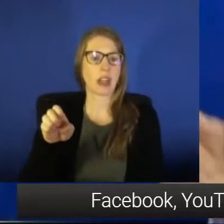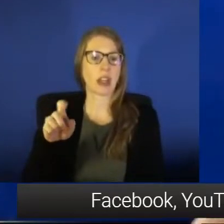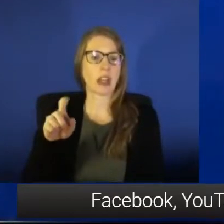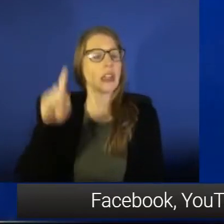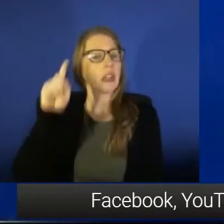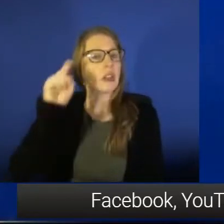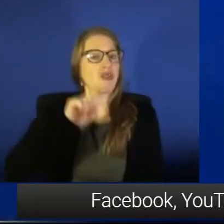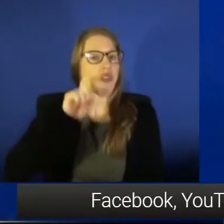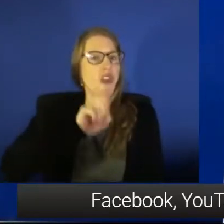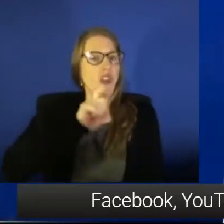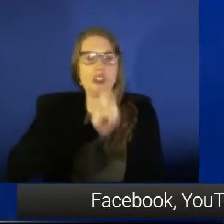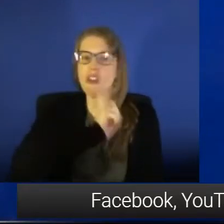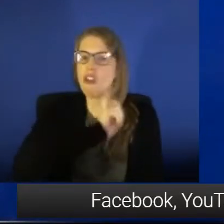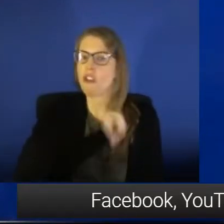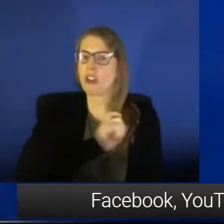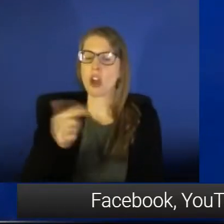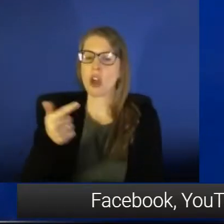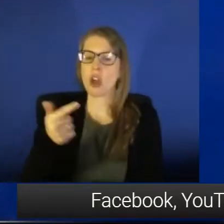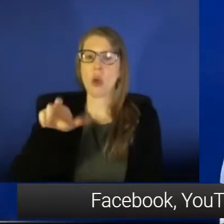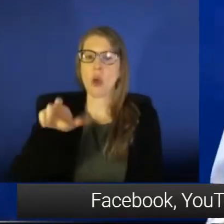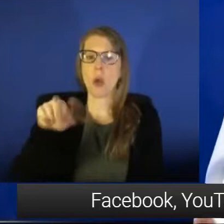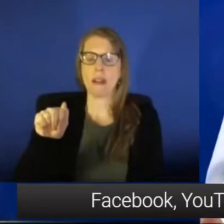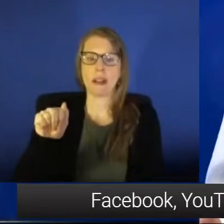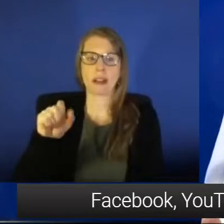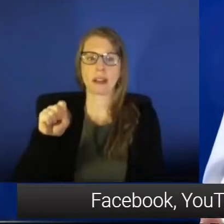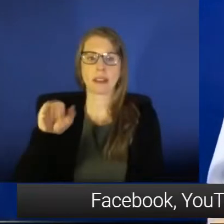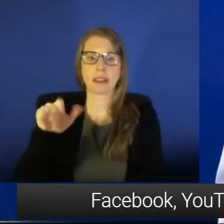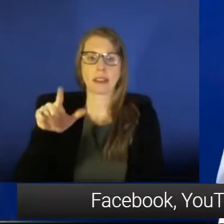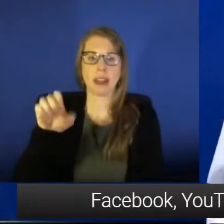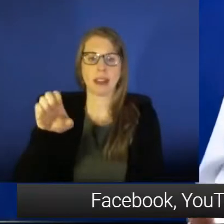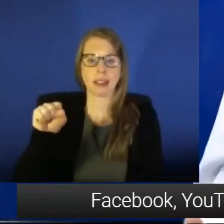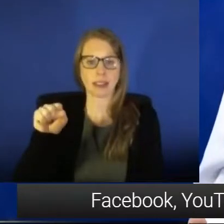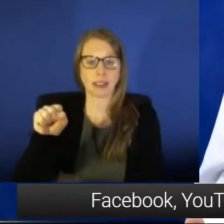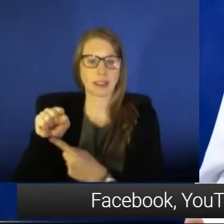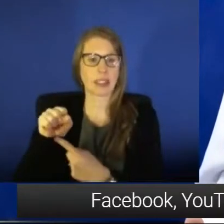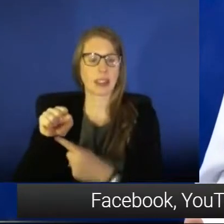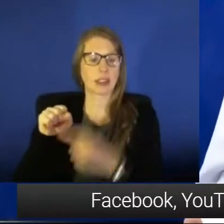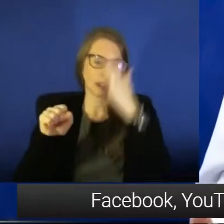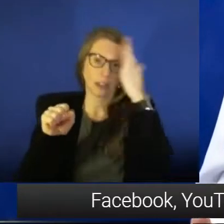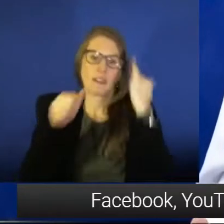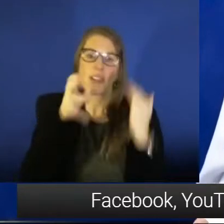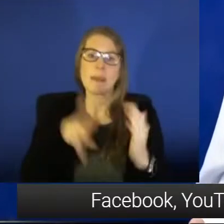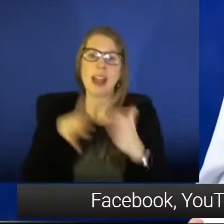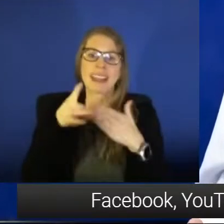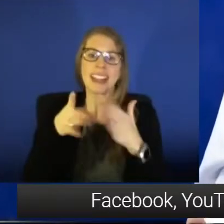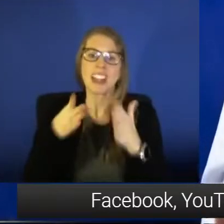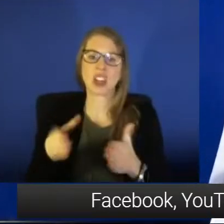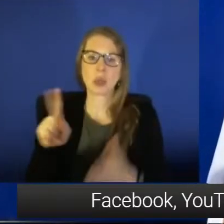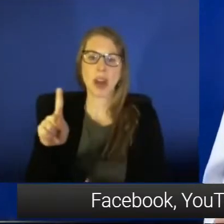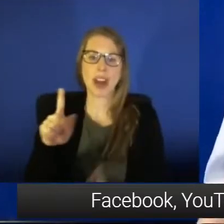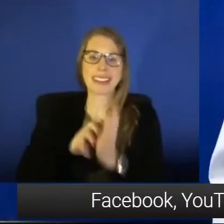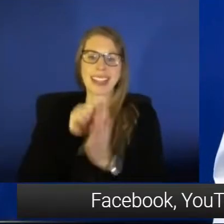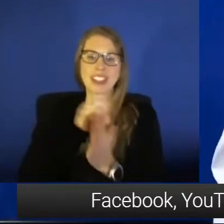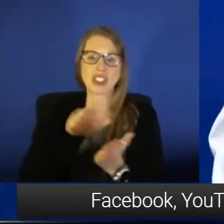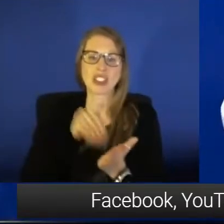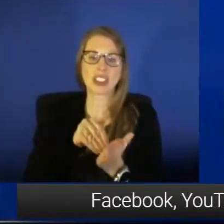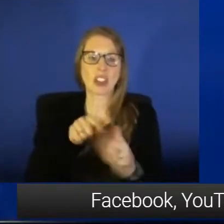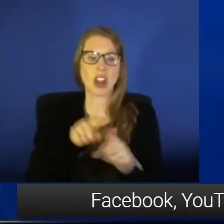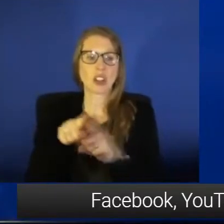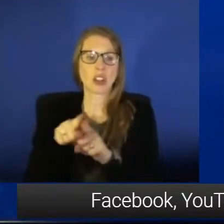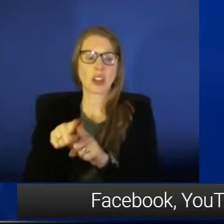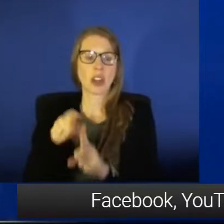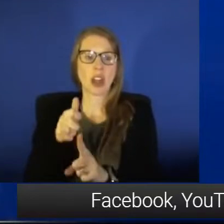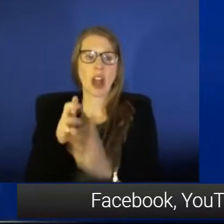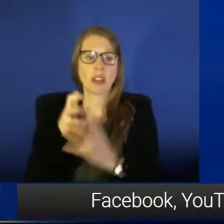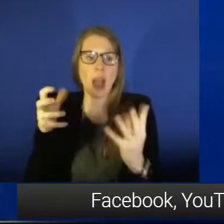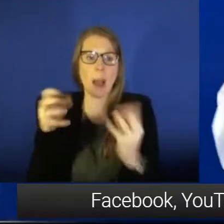Solis, one of our outstanding physician or female leaders down in the cancer center is also. She has a lot more hair to lose